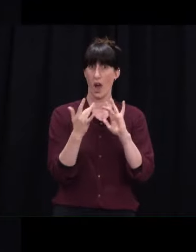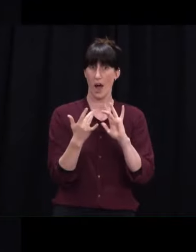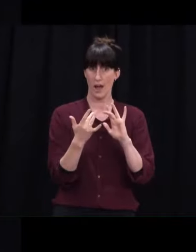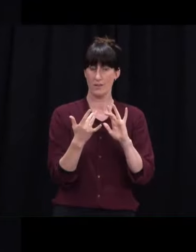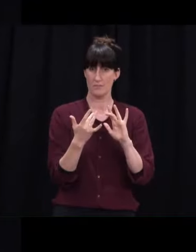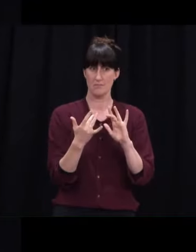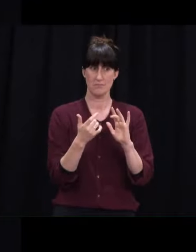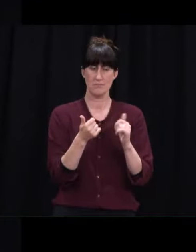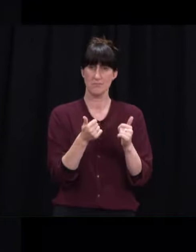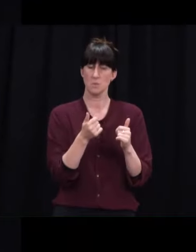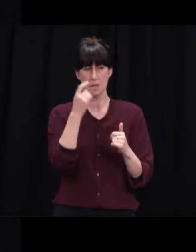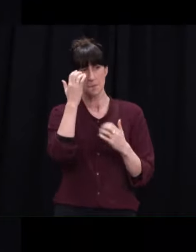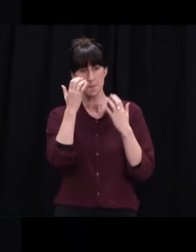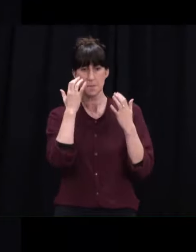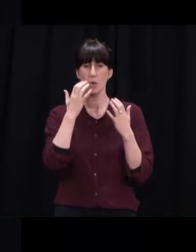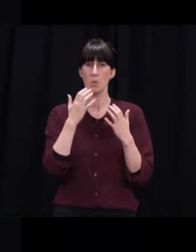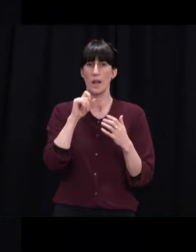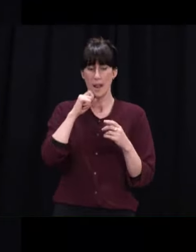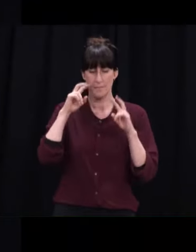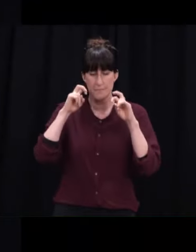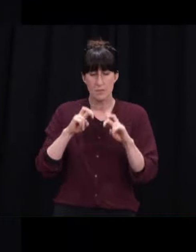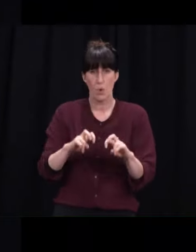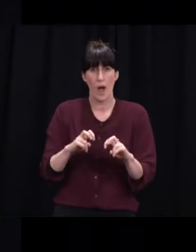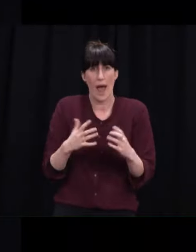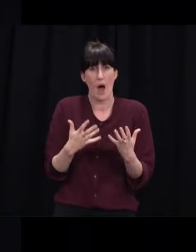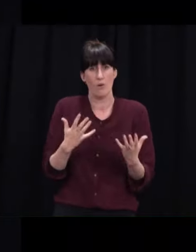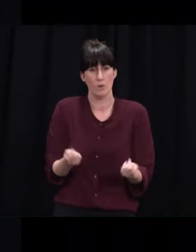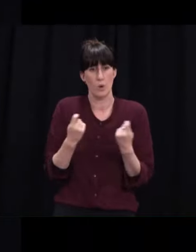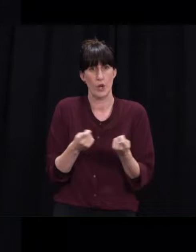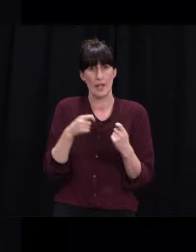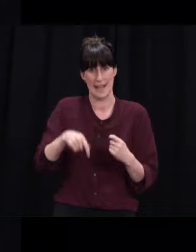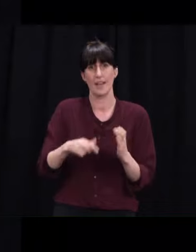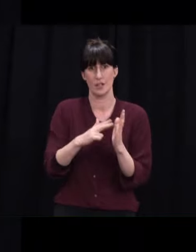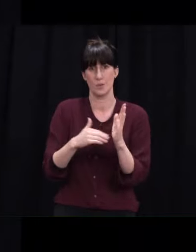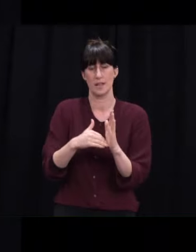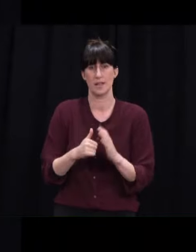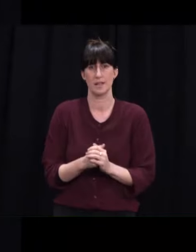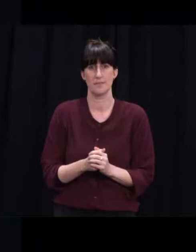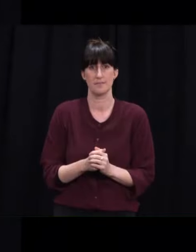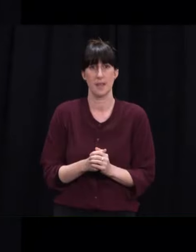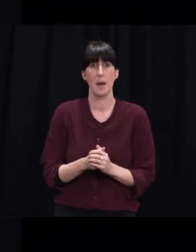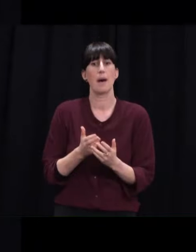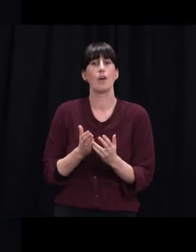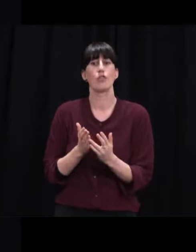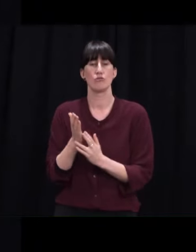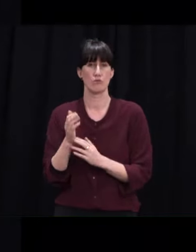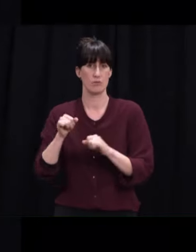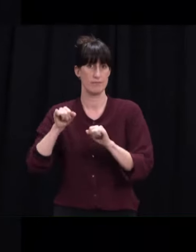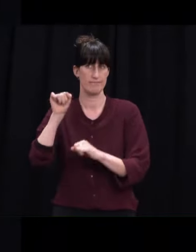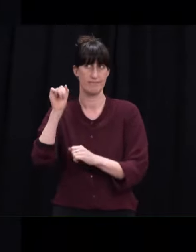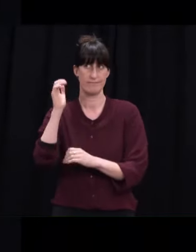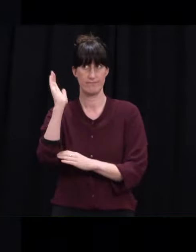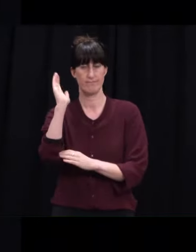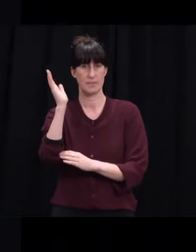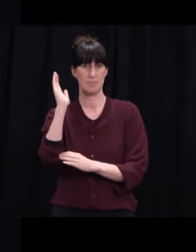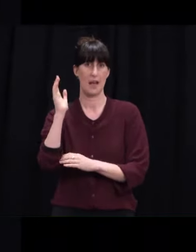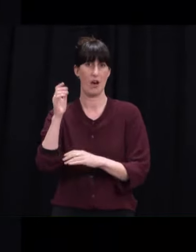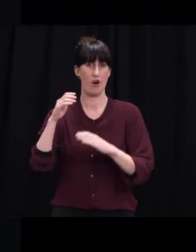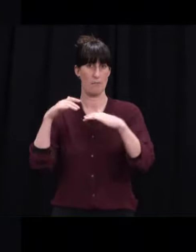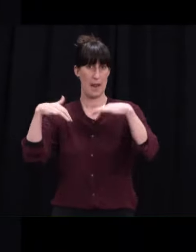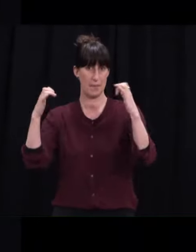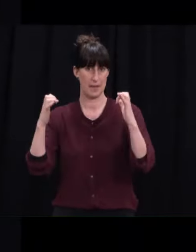are in place, and that is something that we'll be actively exploring here in New Zealand. And we'll do that through the Speaker and through the Business Committee, and of course we will aim